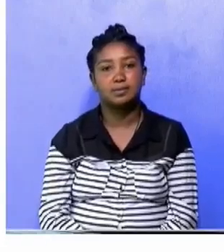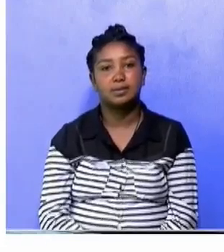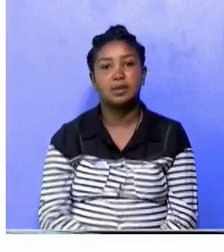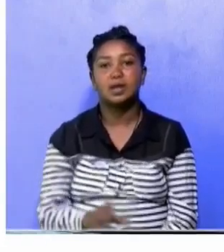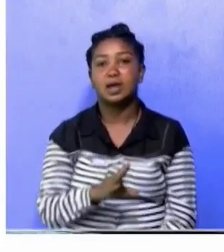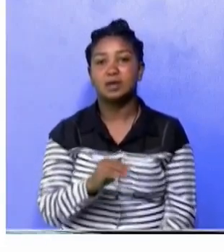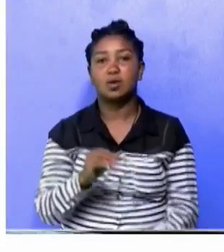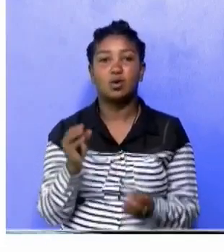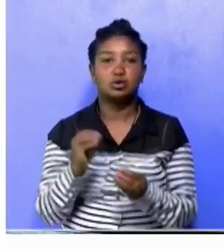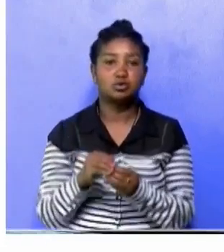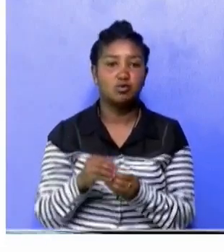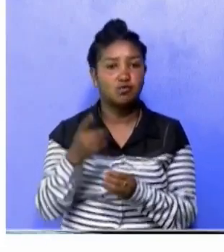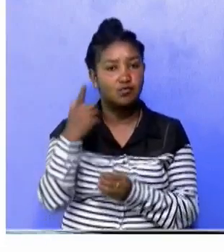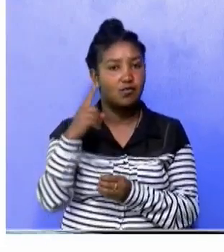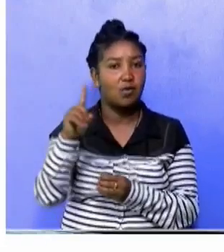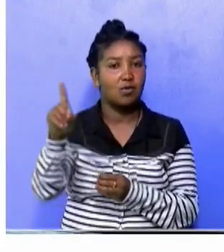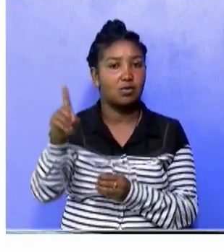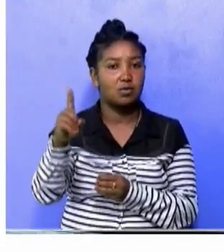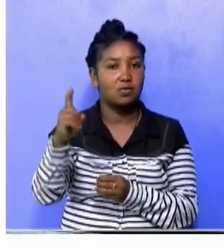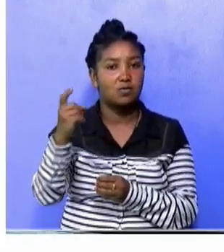And that is also 4.